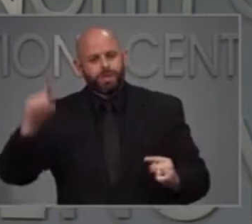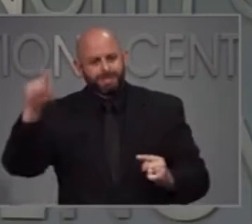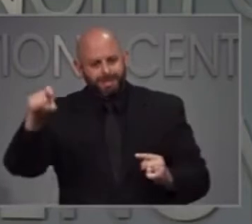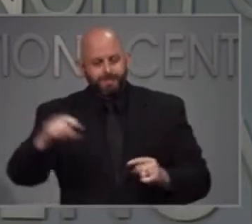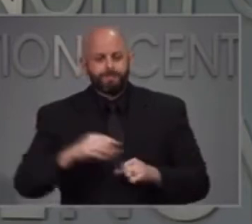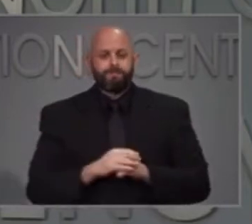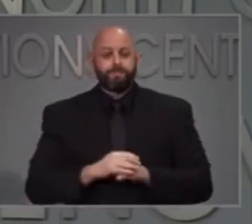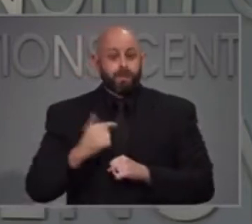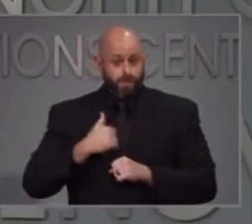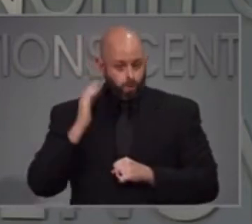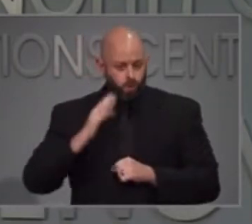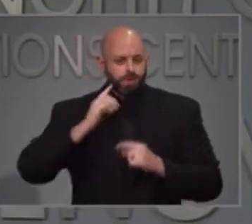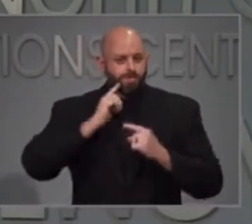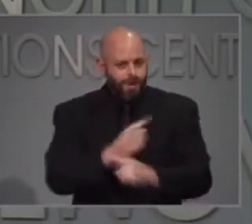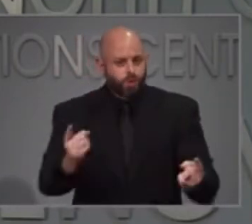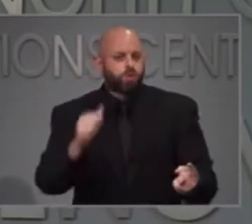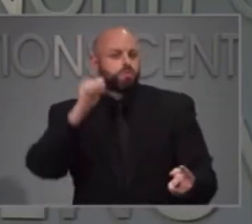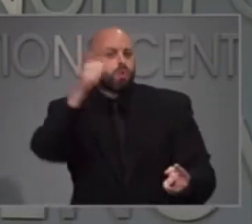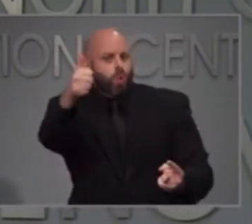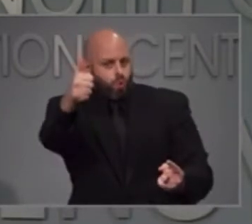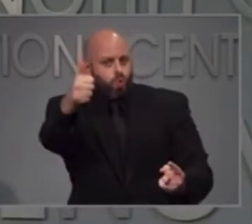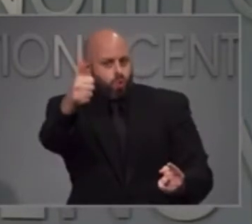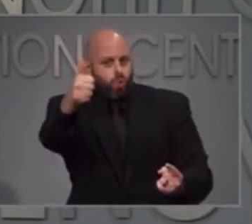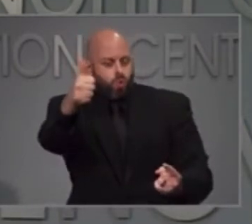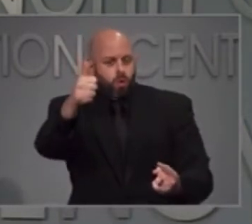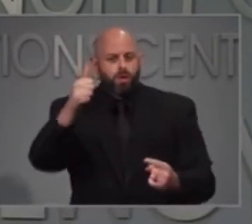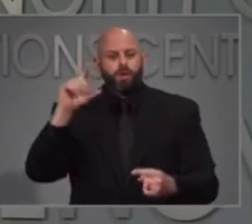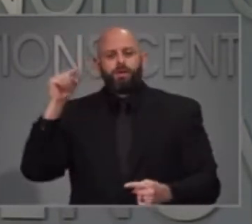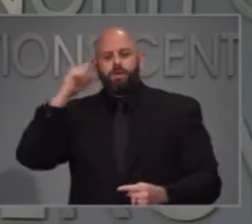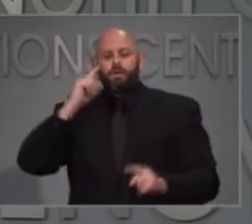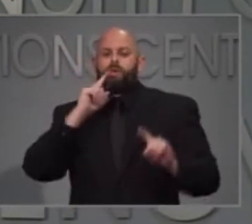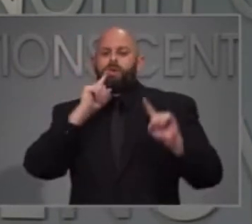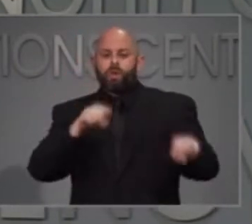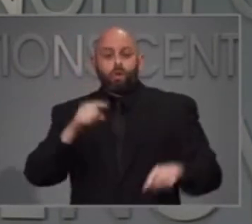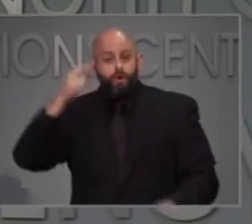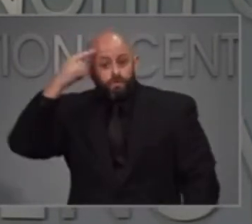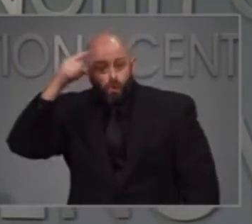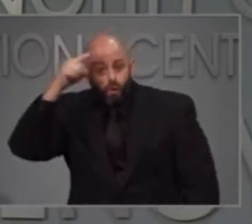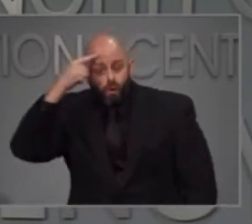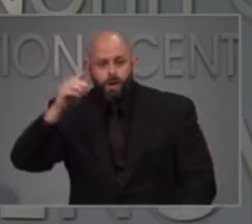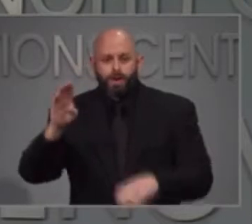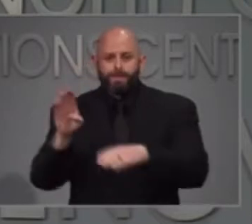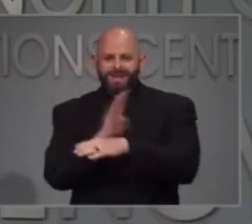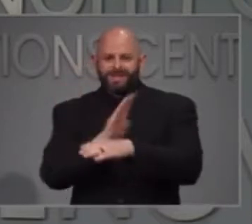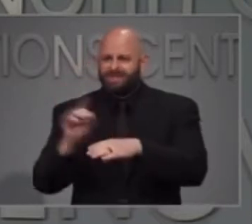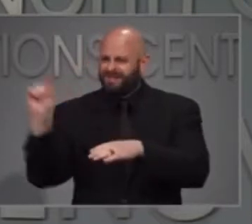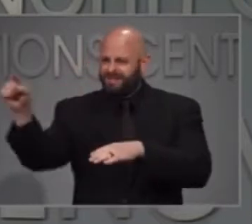tomorrow that we would release that executive order for retailers across the state.